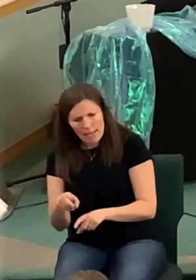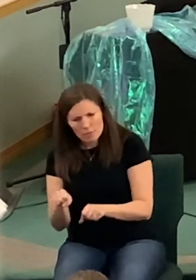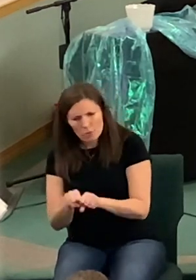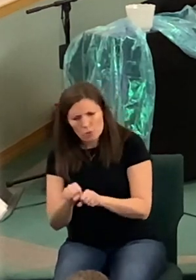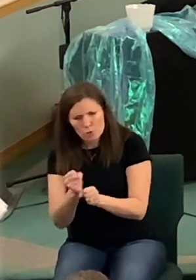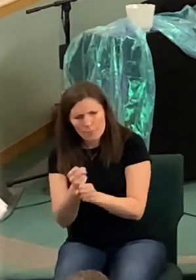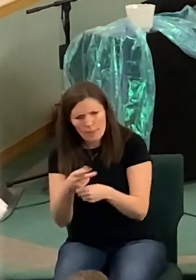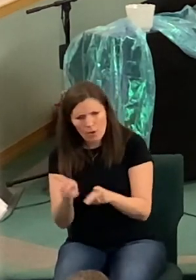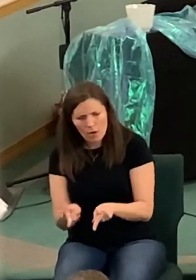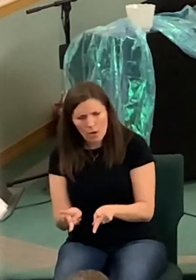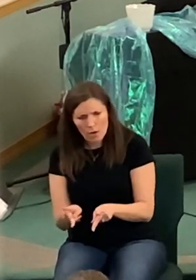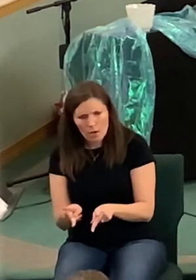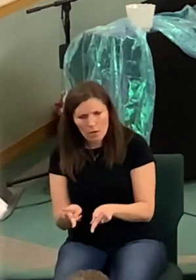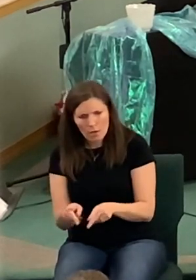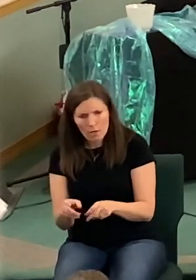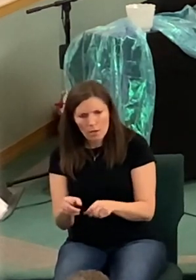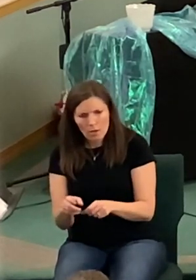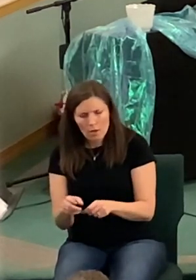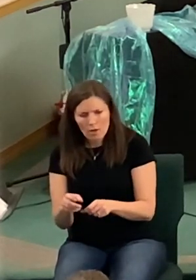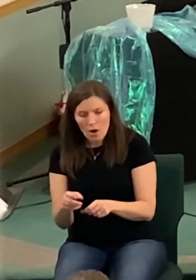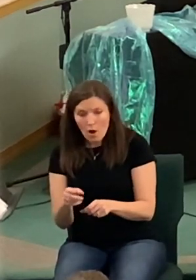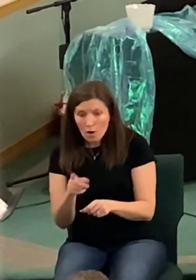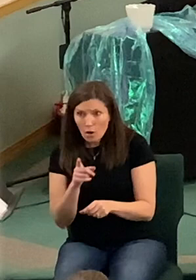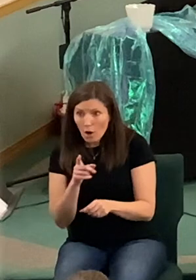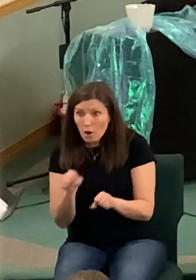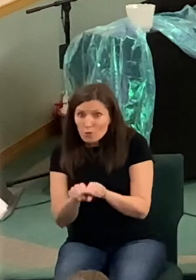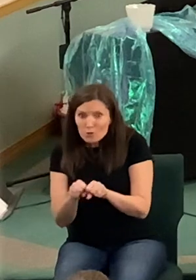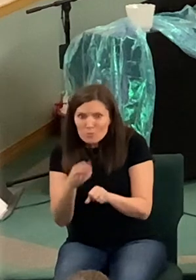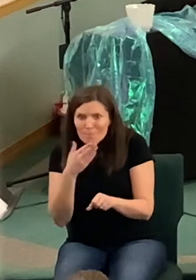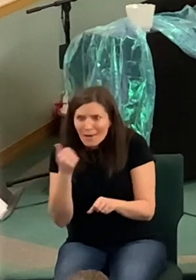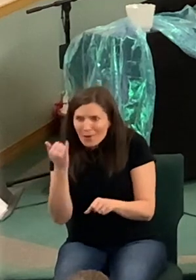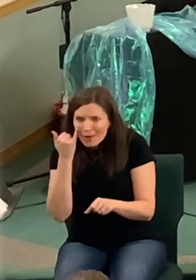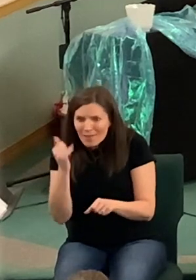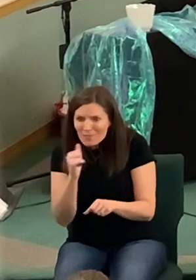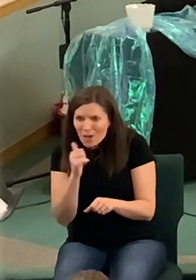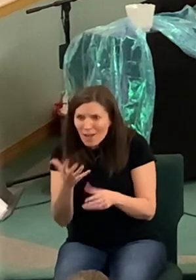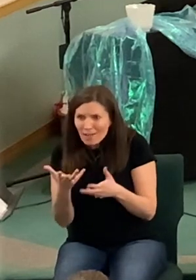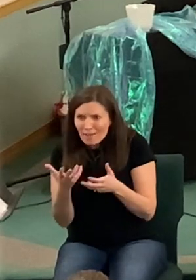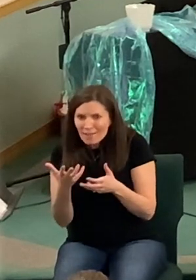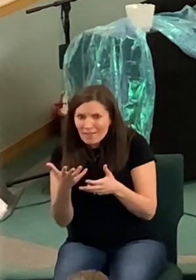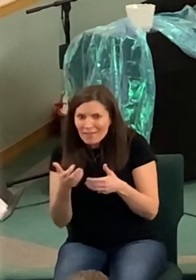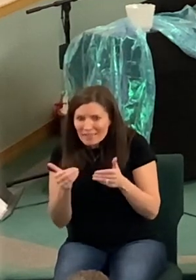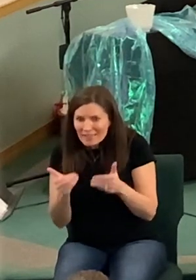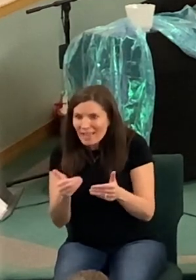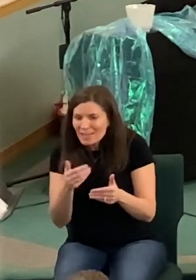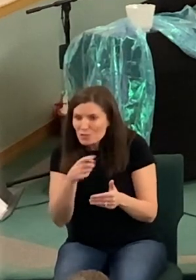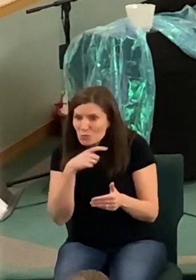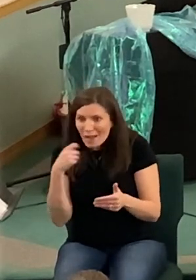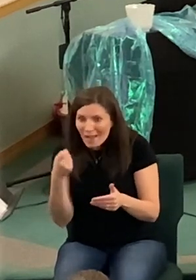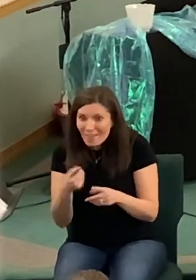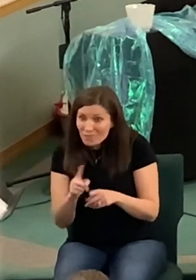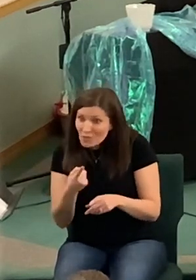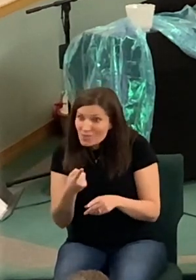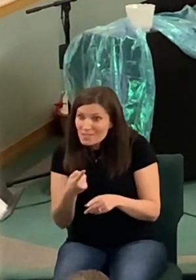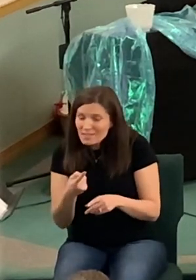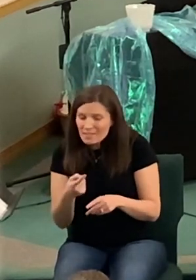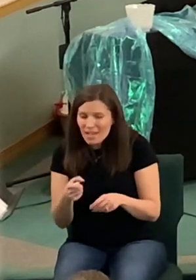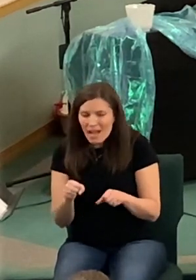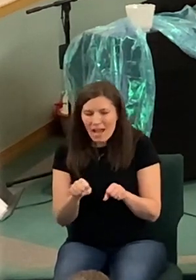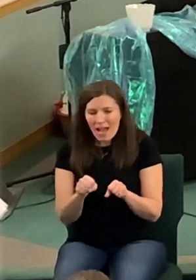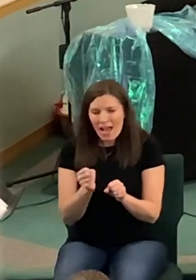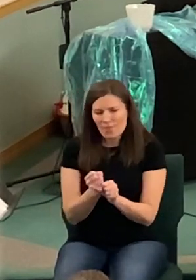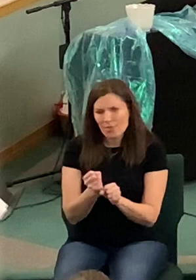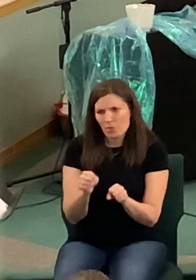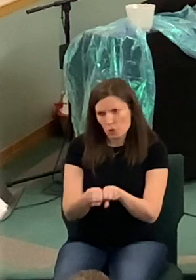said, "Are shoes made better when you do it that way?" And the shoemaker smiled, a little cynical